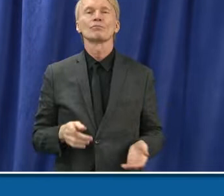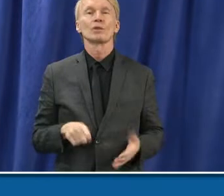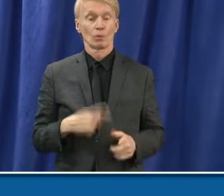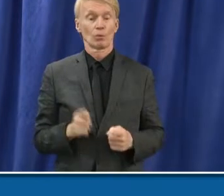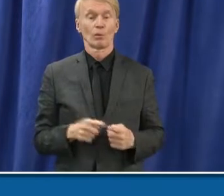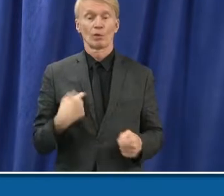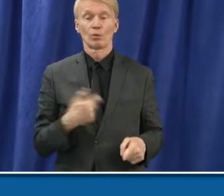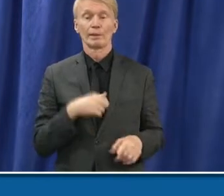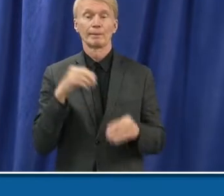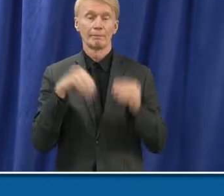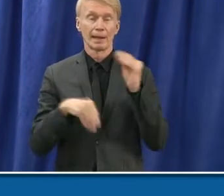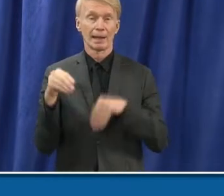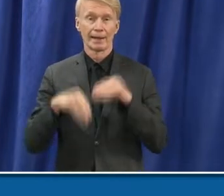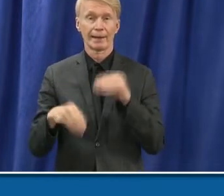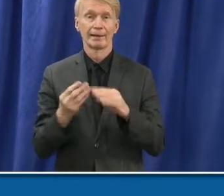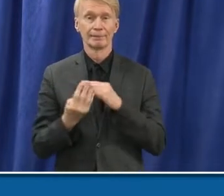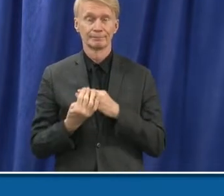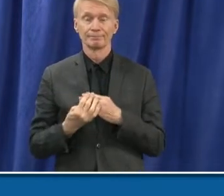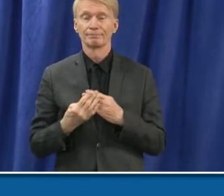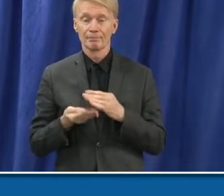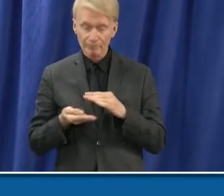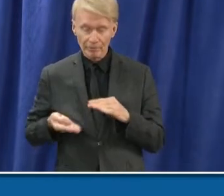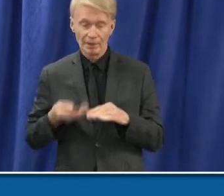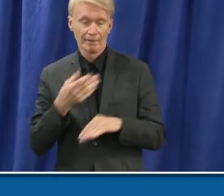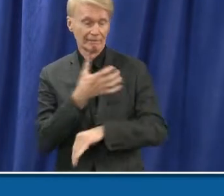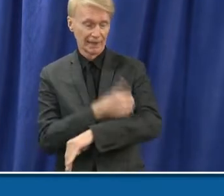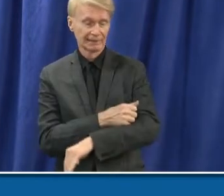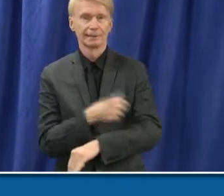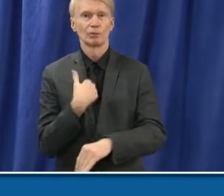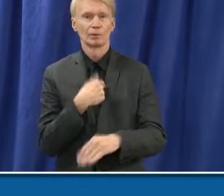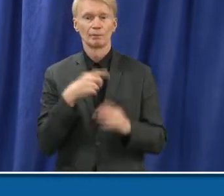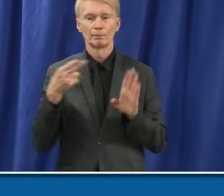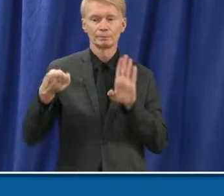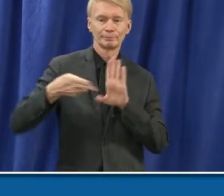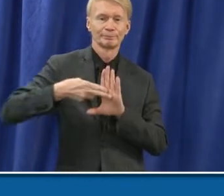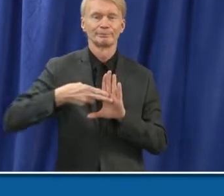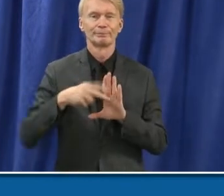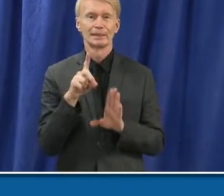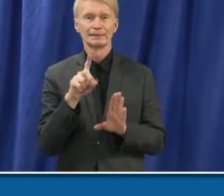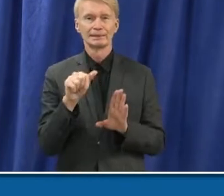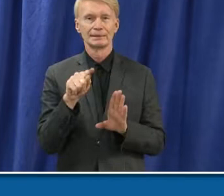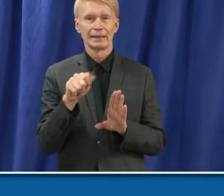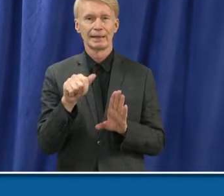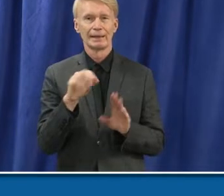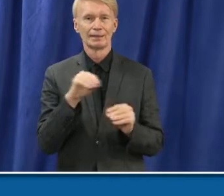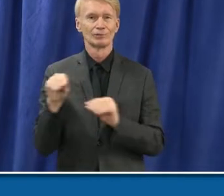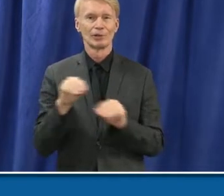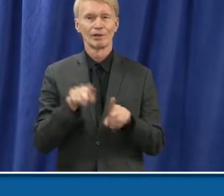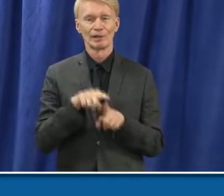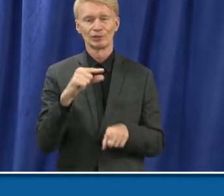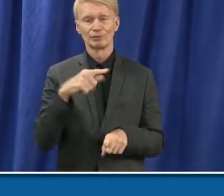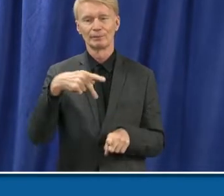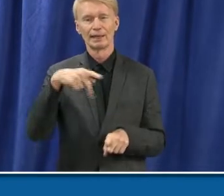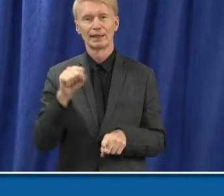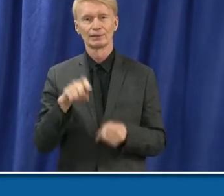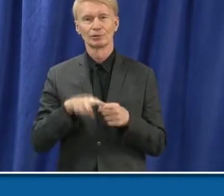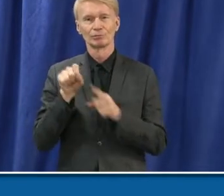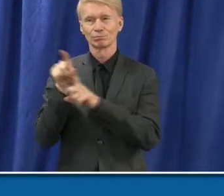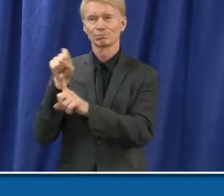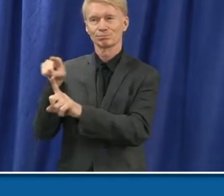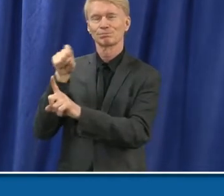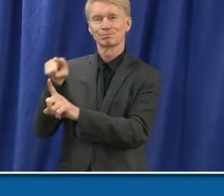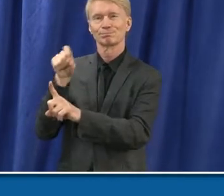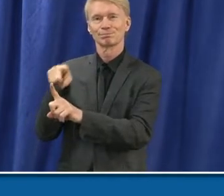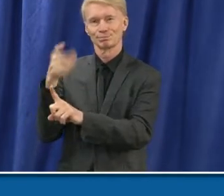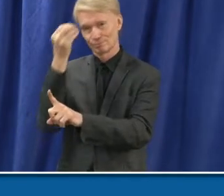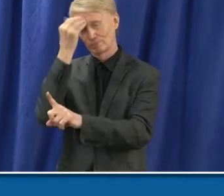out vaccine, we also include a data tracker within that thermal environment. And that sends a signal to our receiver system